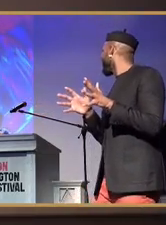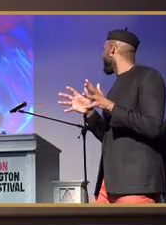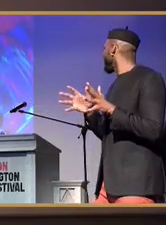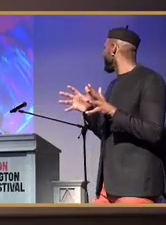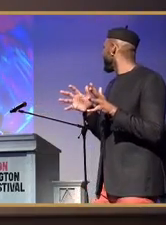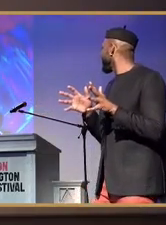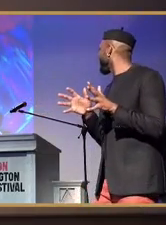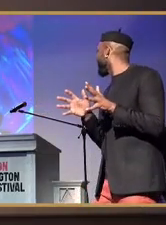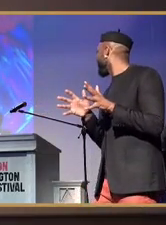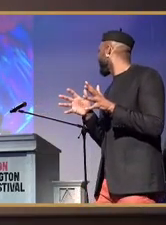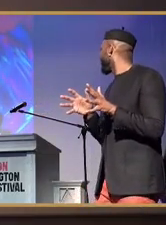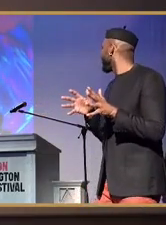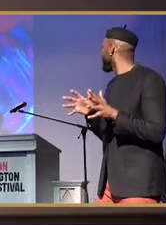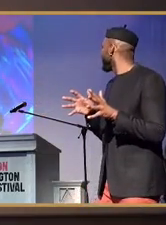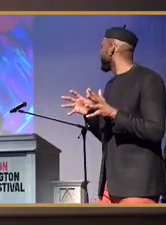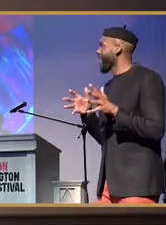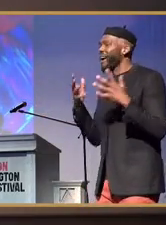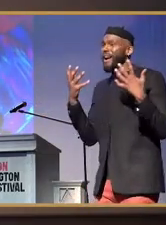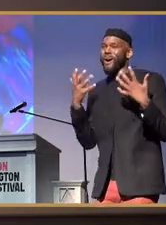goodness.